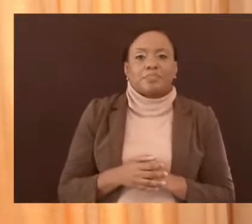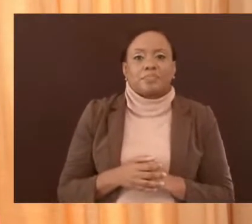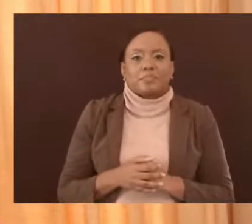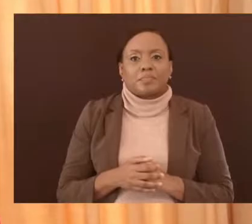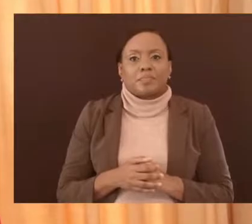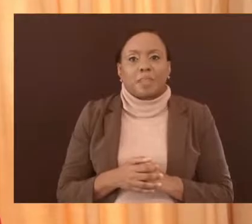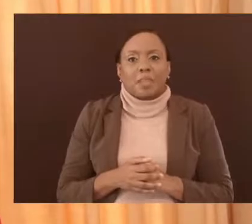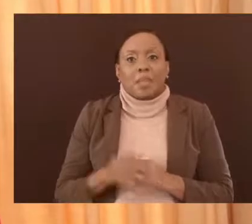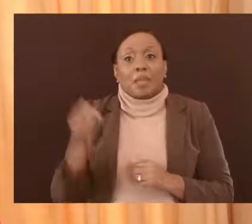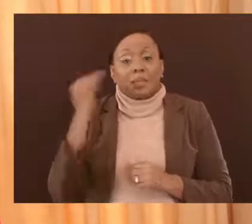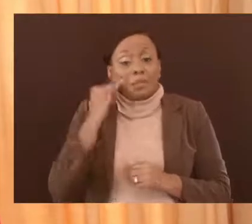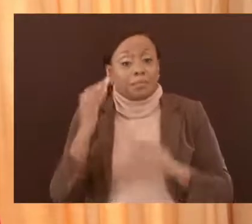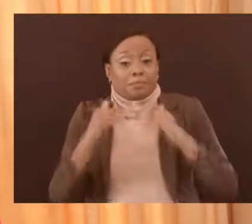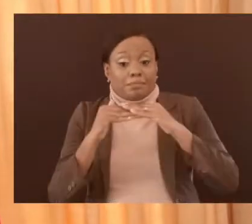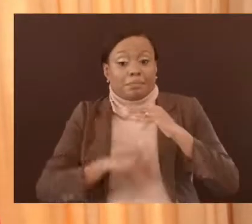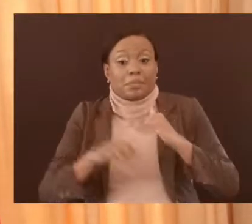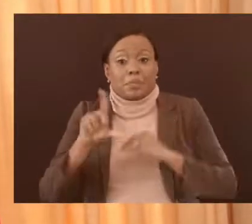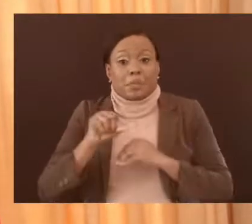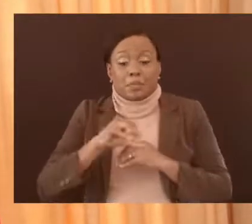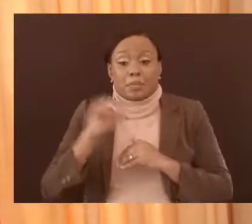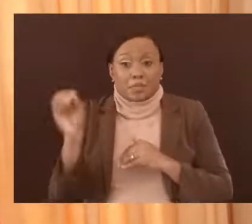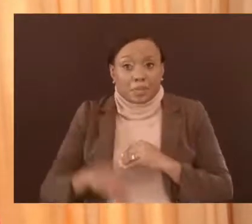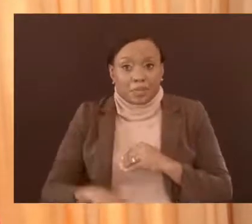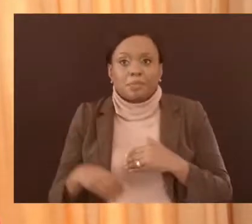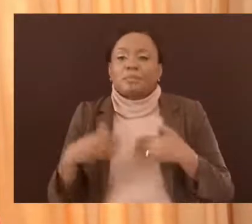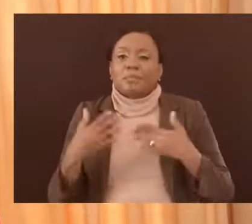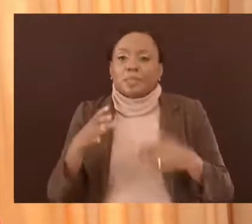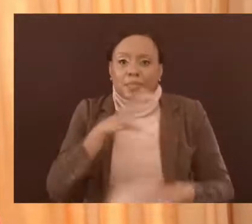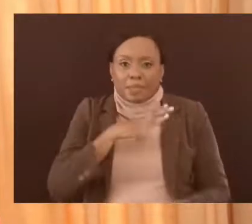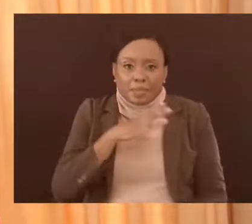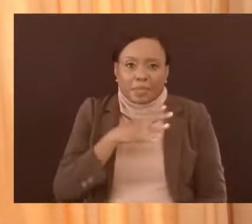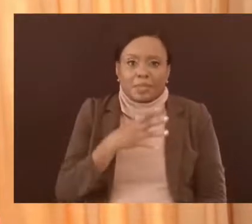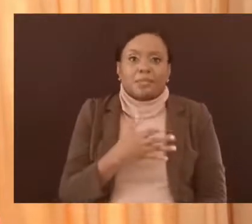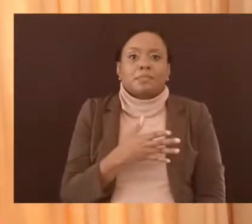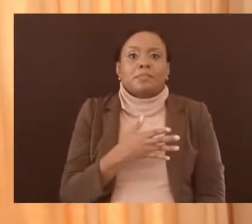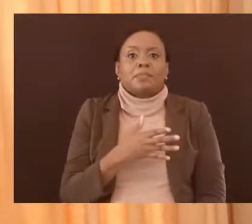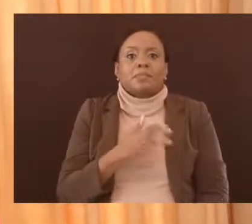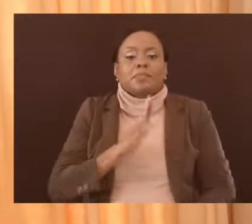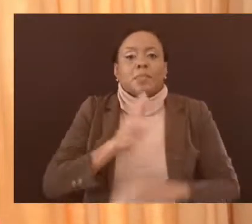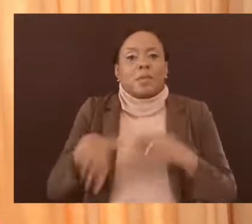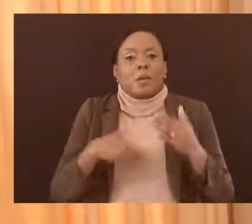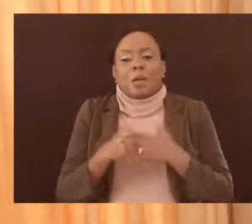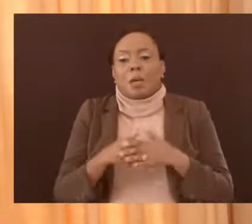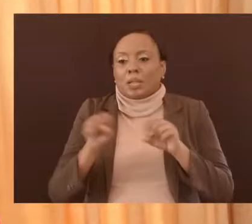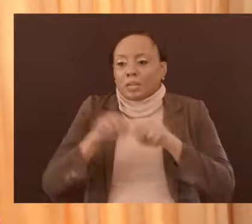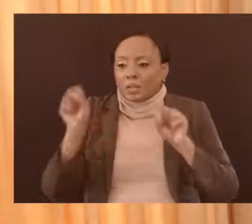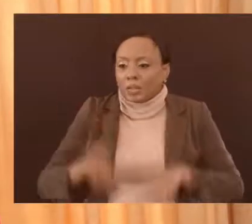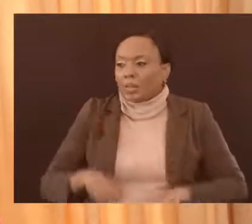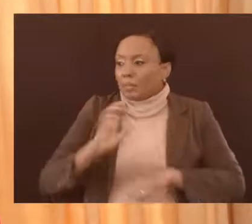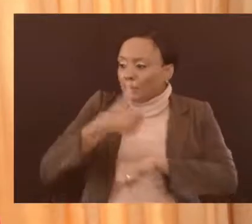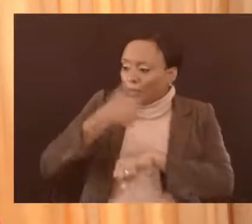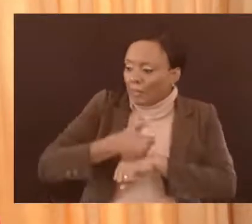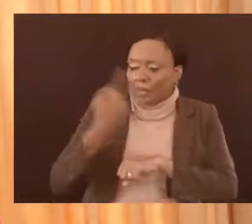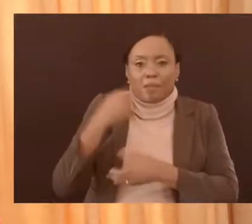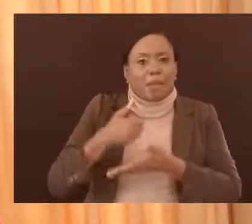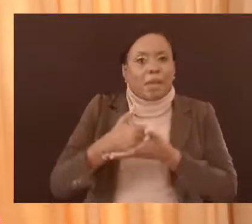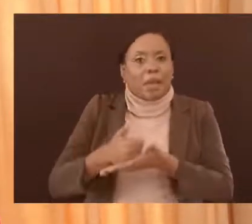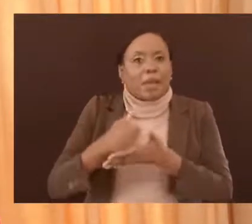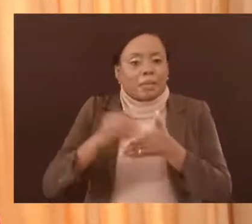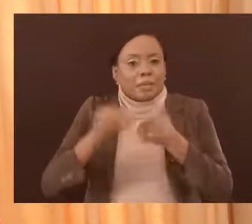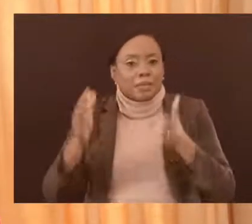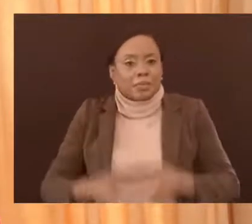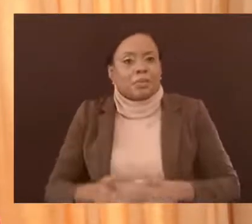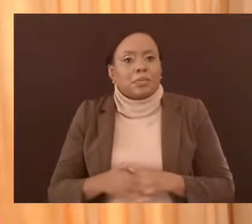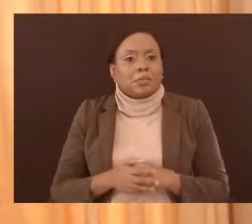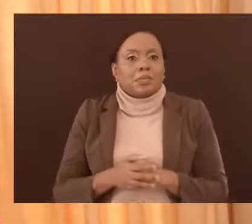would be granted the deferral. And to ensure that the necessary systems are in place to address the needs of these students, I would have mandated